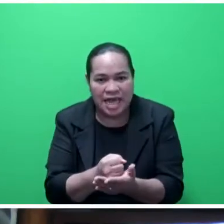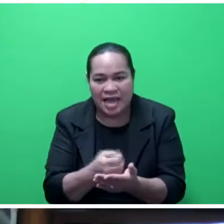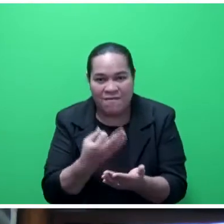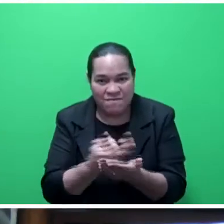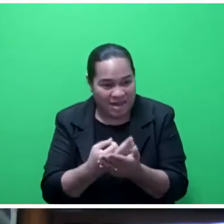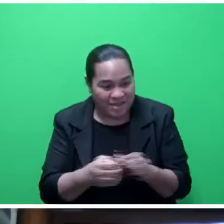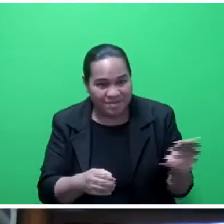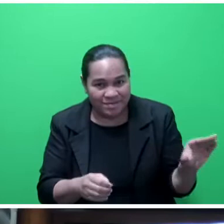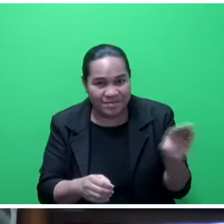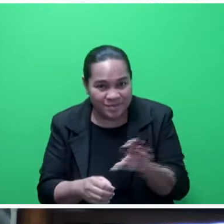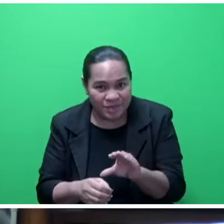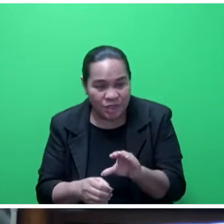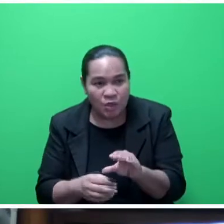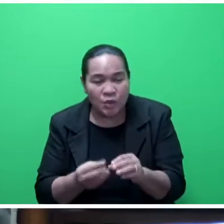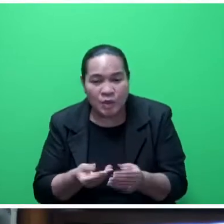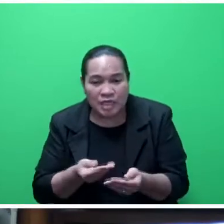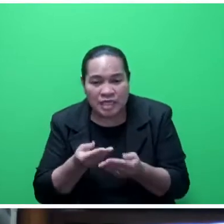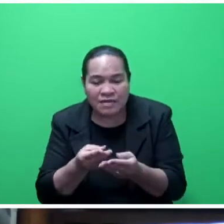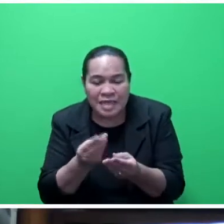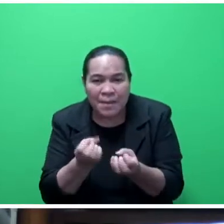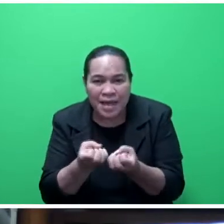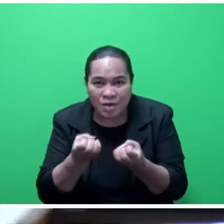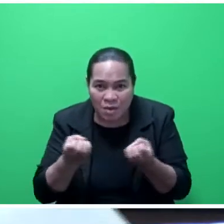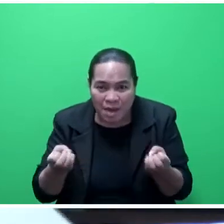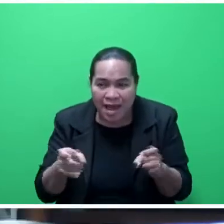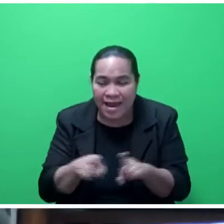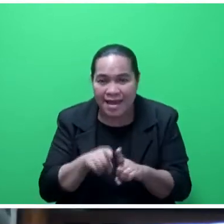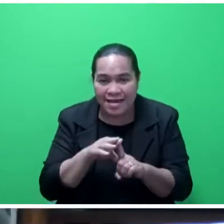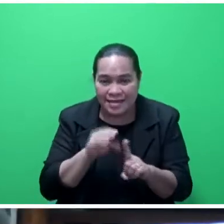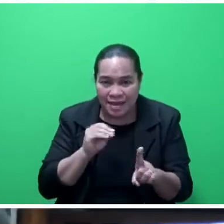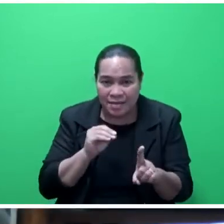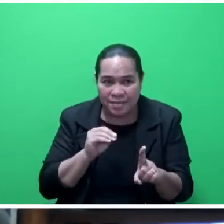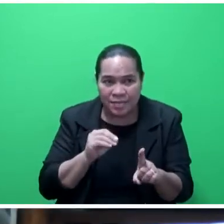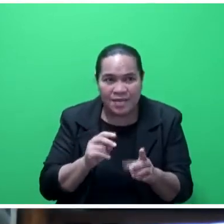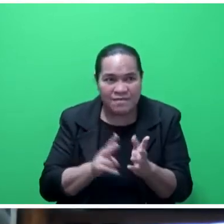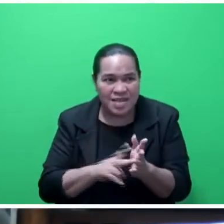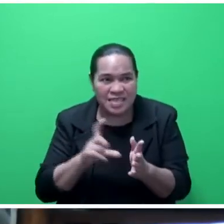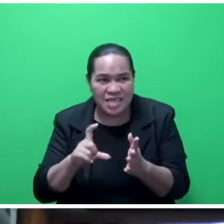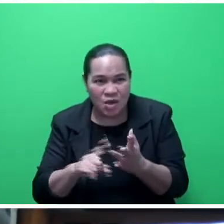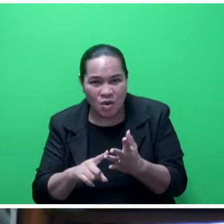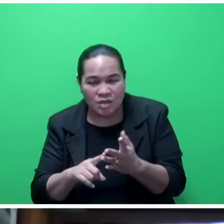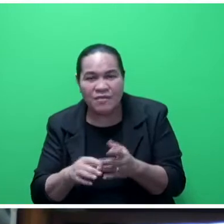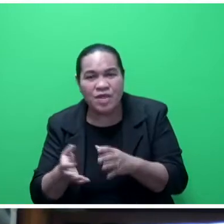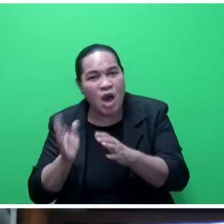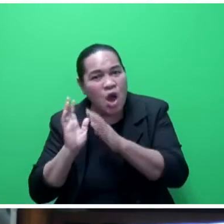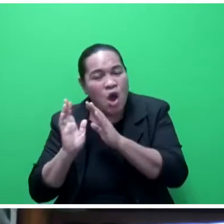terms of provision of small equipment such as VCO, virgin coconut oil,